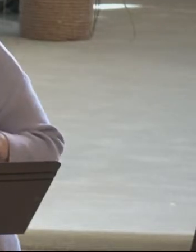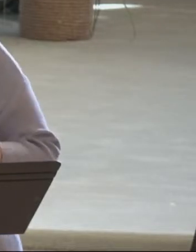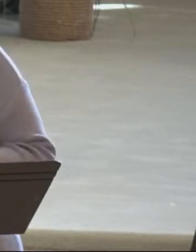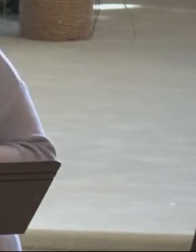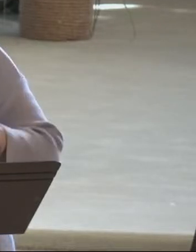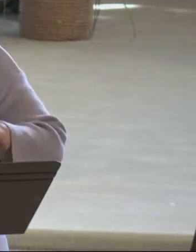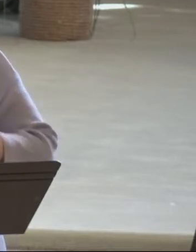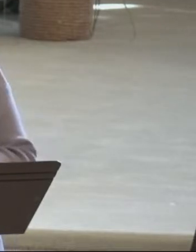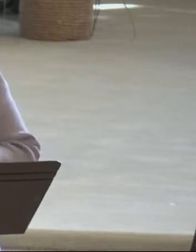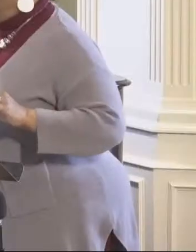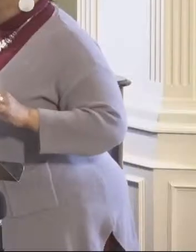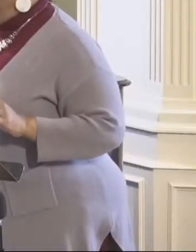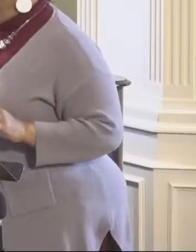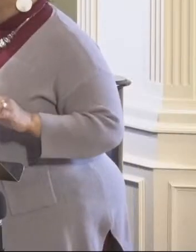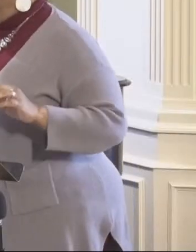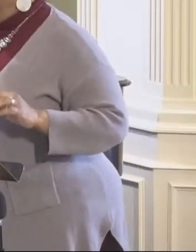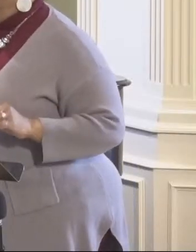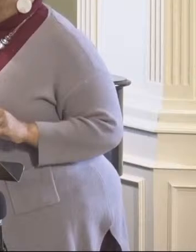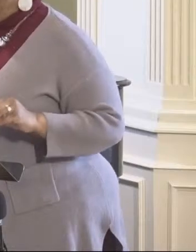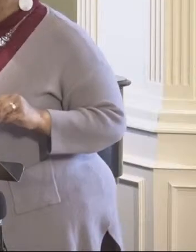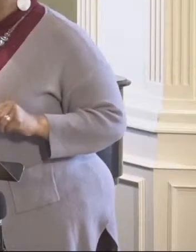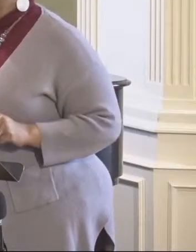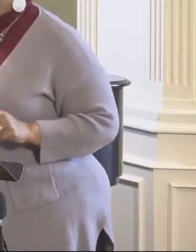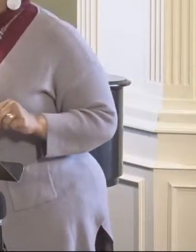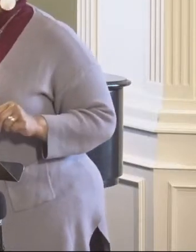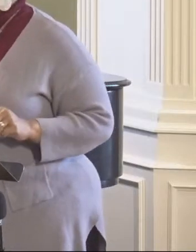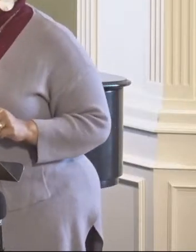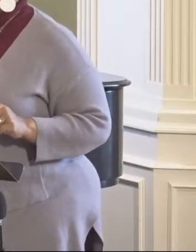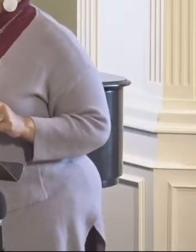Makes no difference if it's sweet or hot.